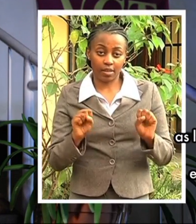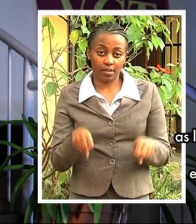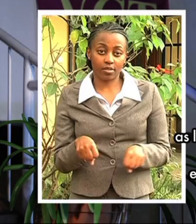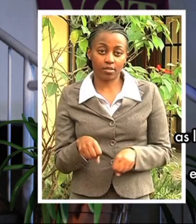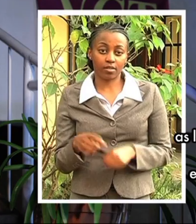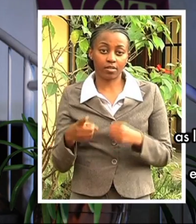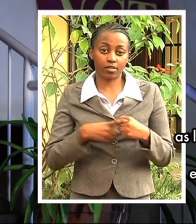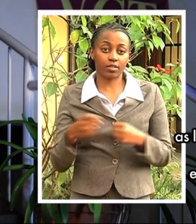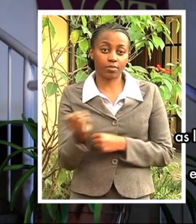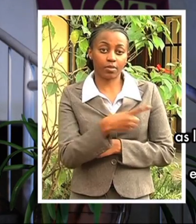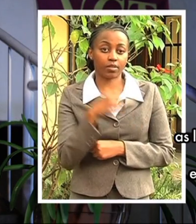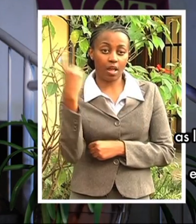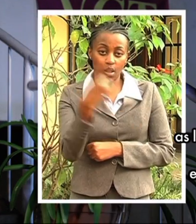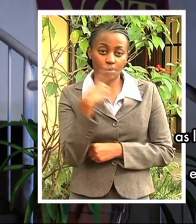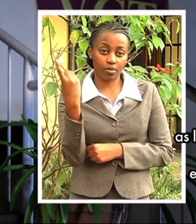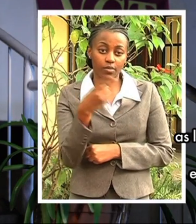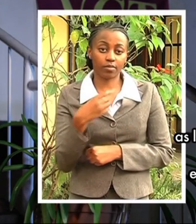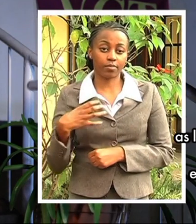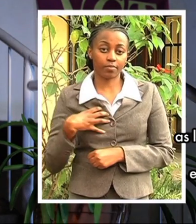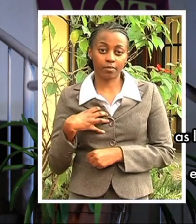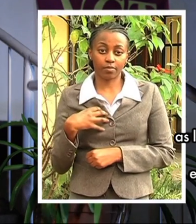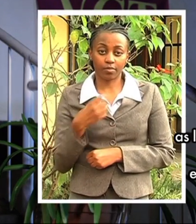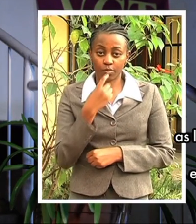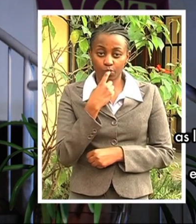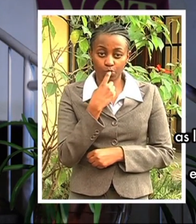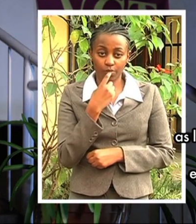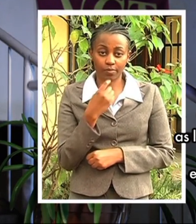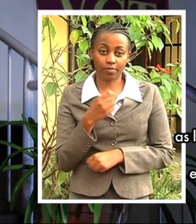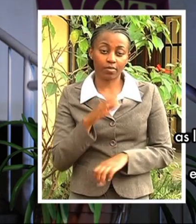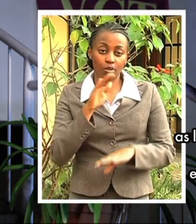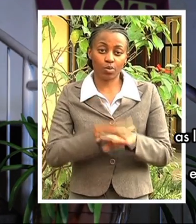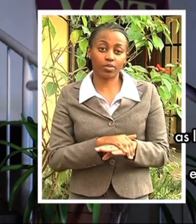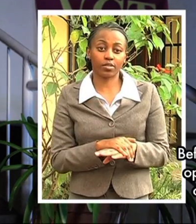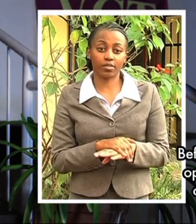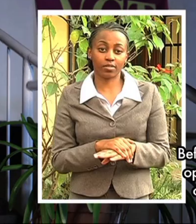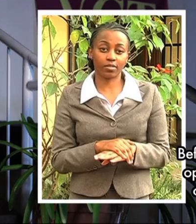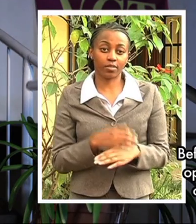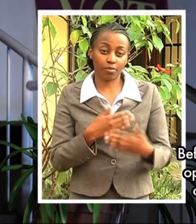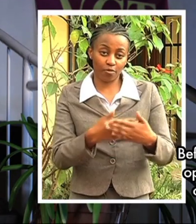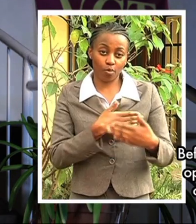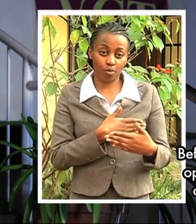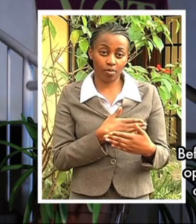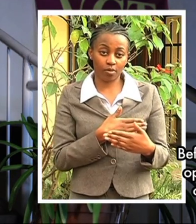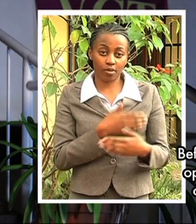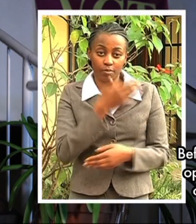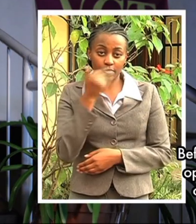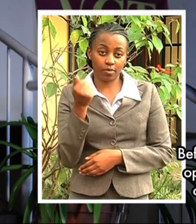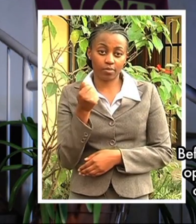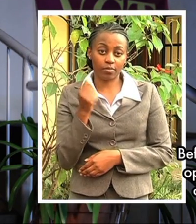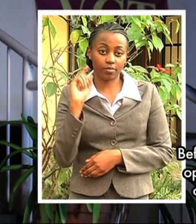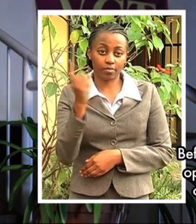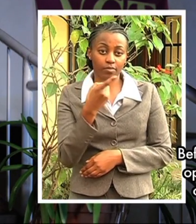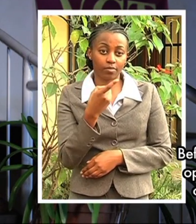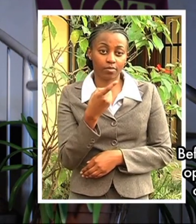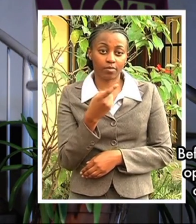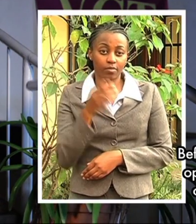the right way, and it should be always exclusive breastfeeding, at least for the first 6 months. Before you choose which way